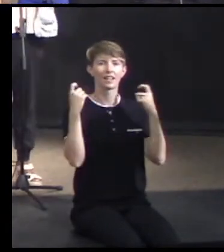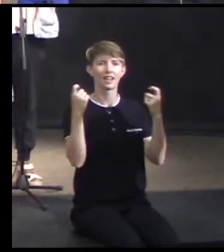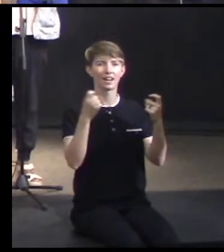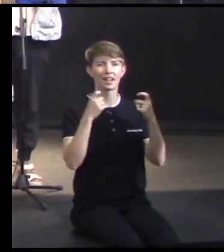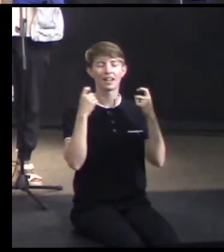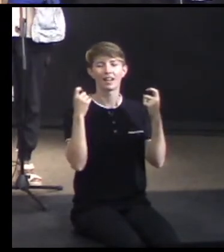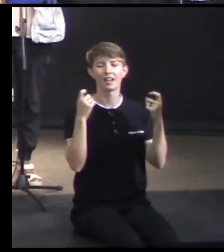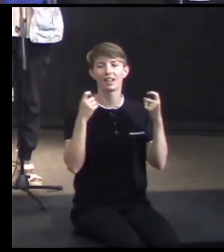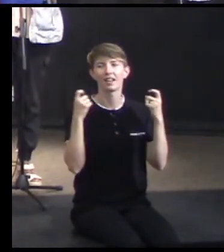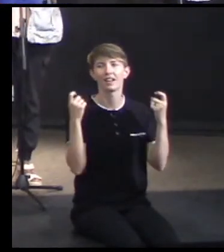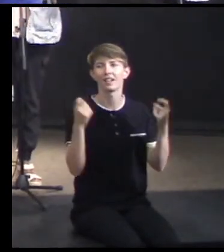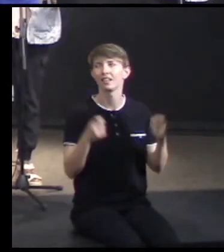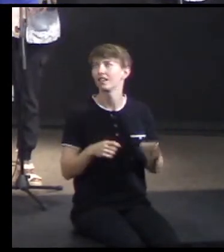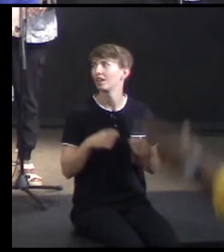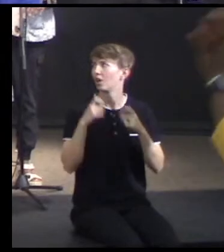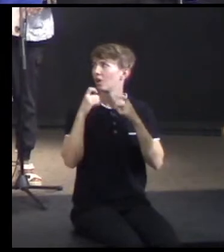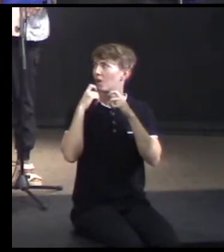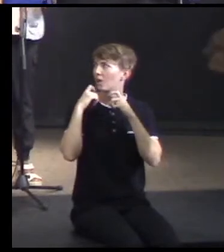Hosanna,